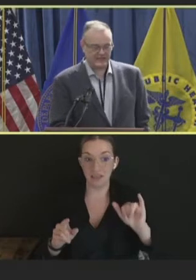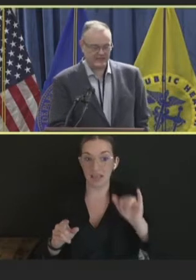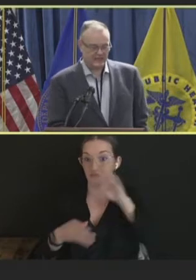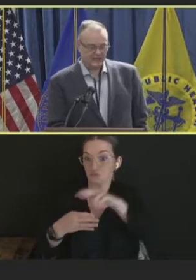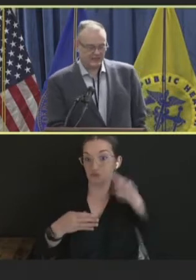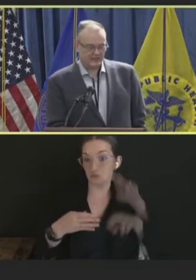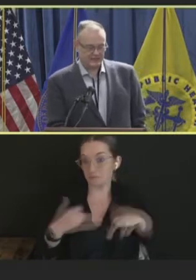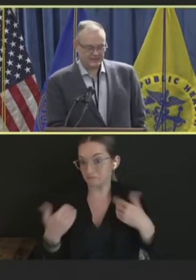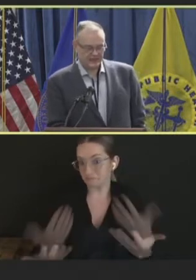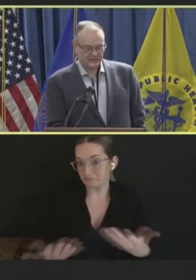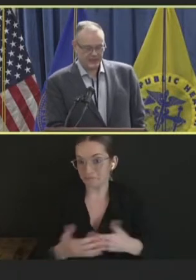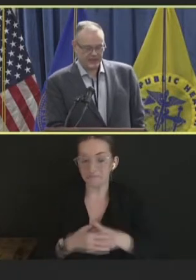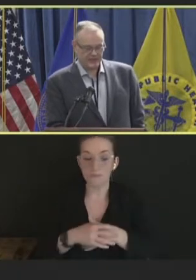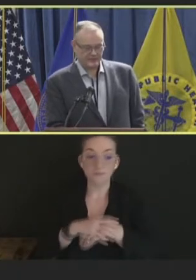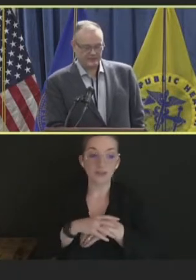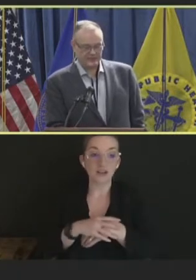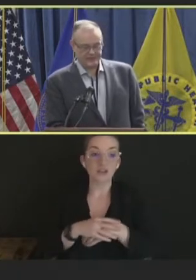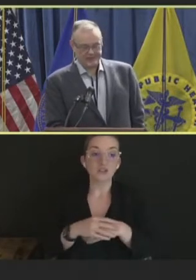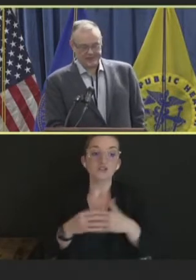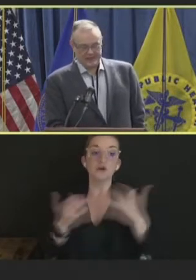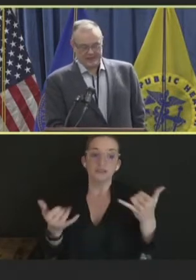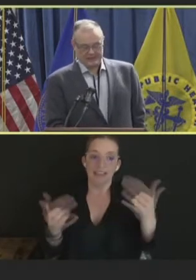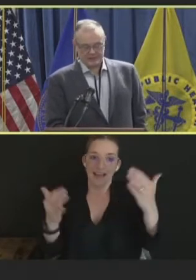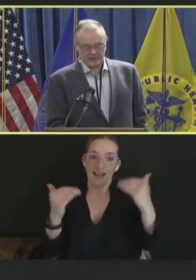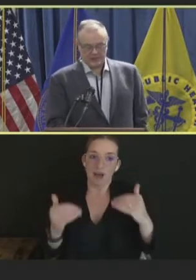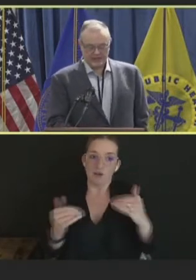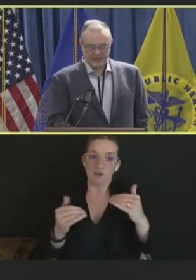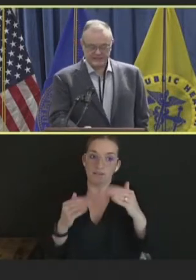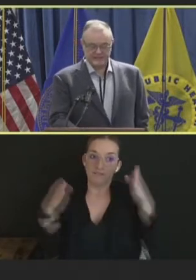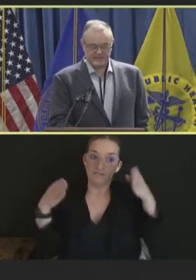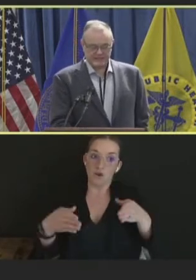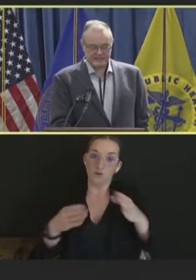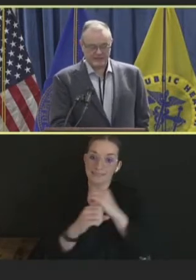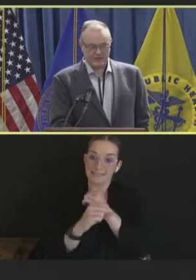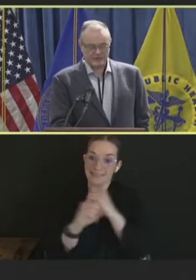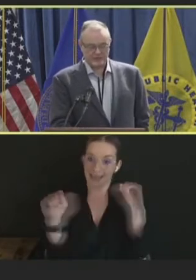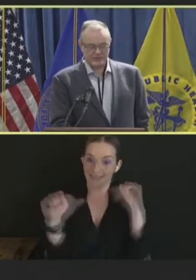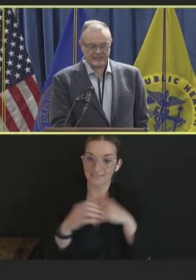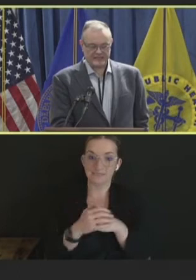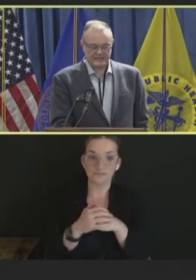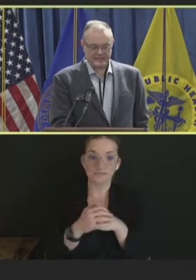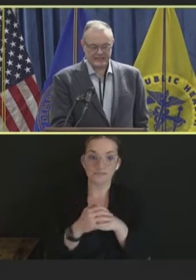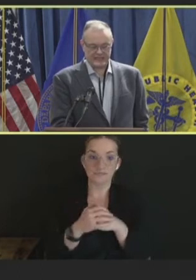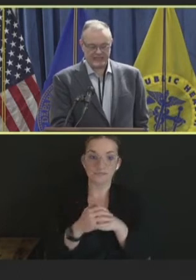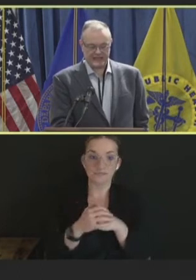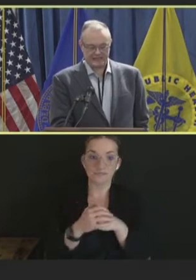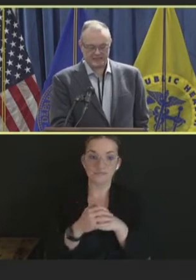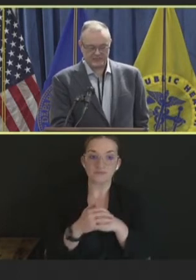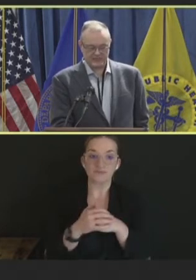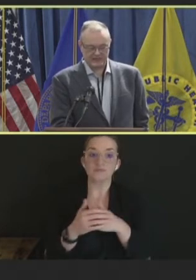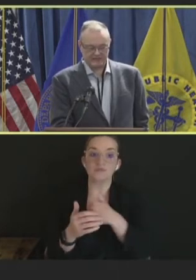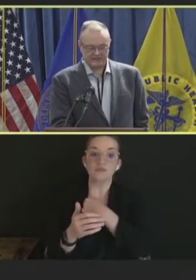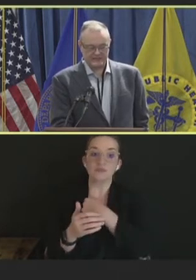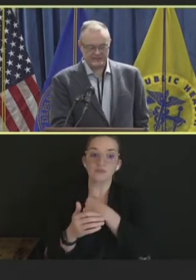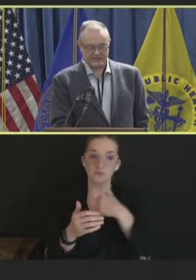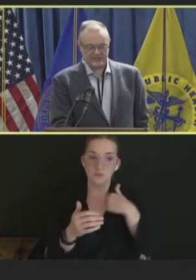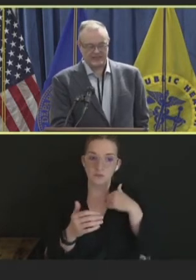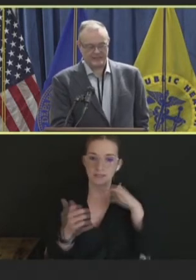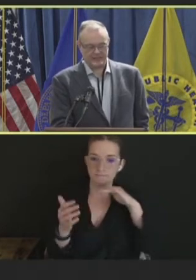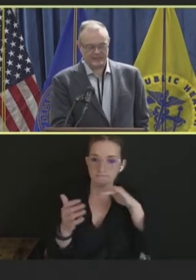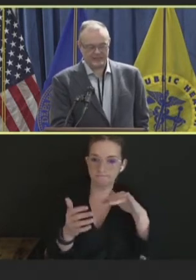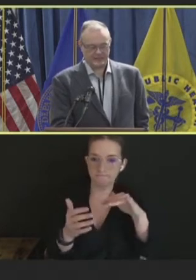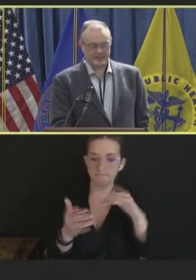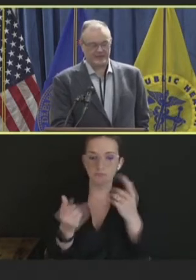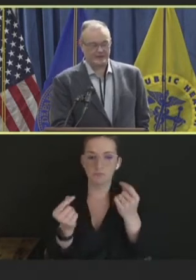the focus of this panel. So we collect safety several ways. We do solicited adverse events.